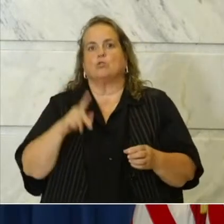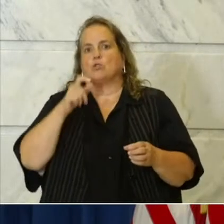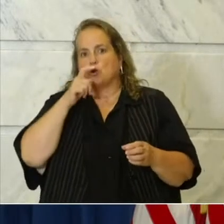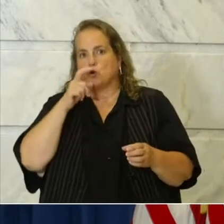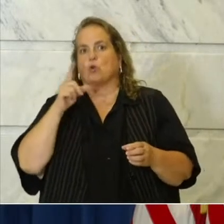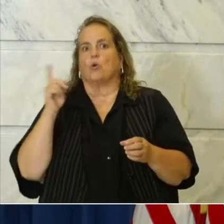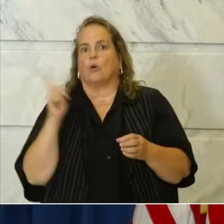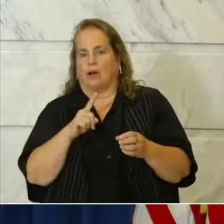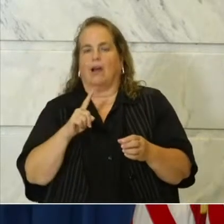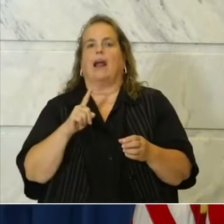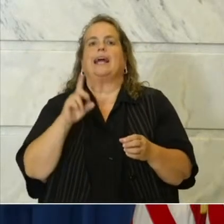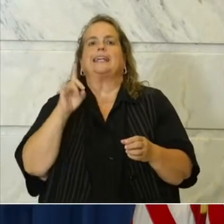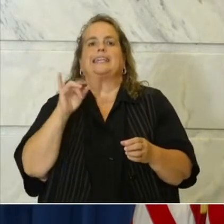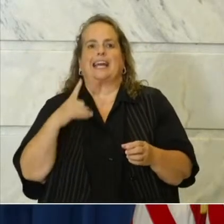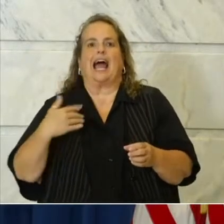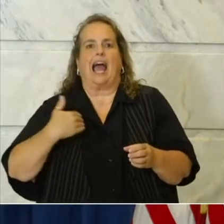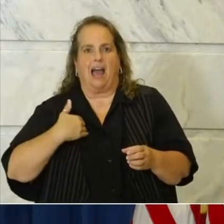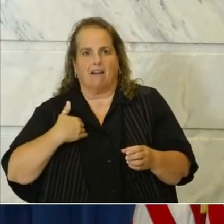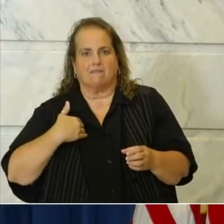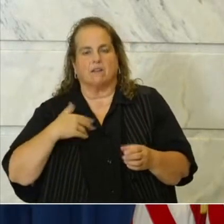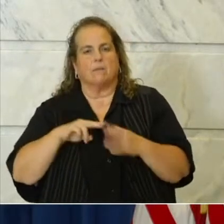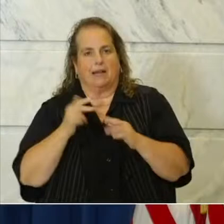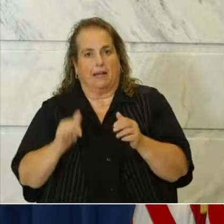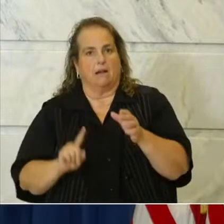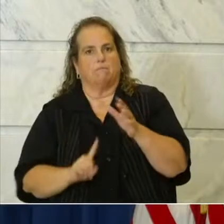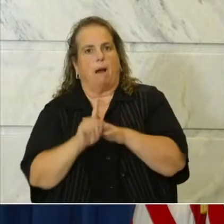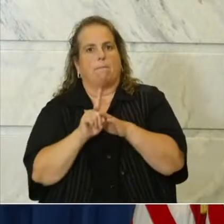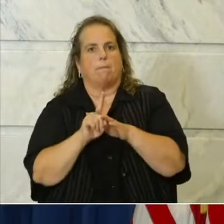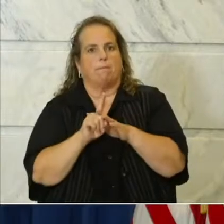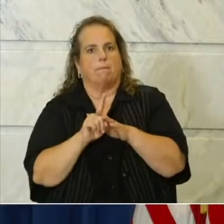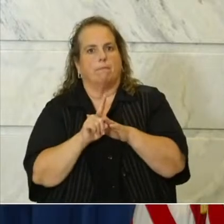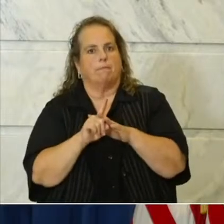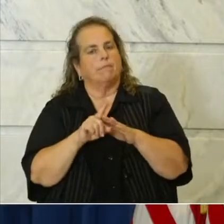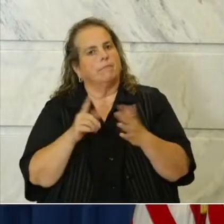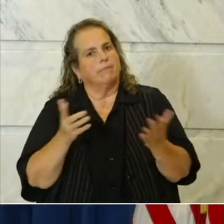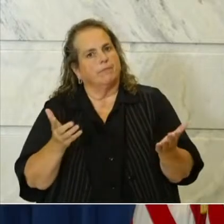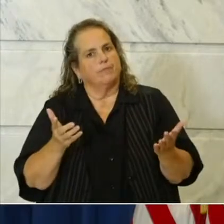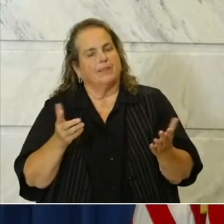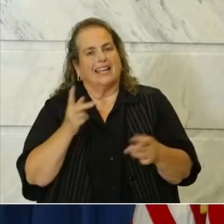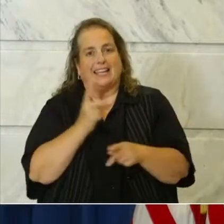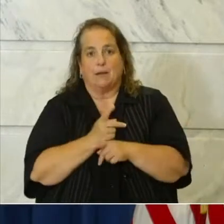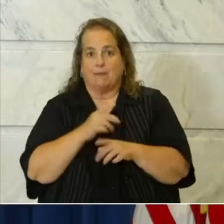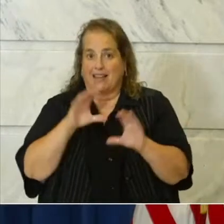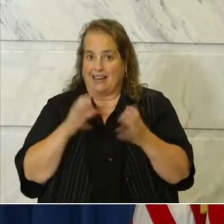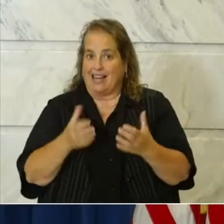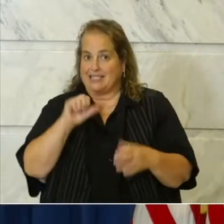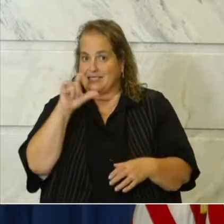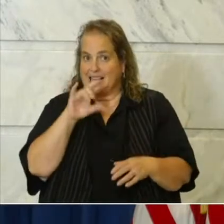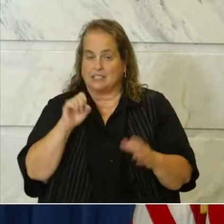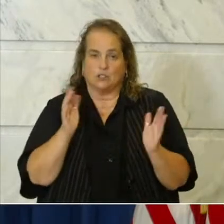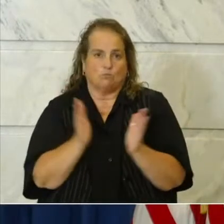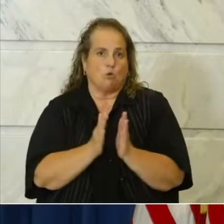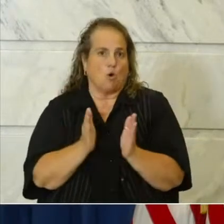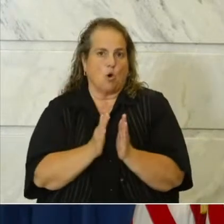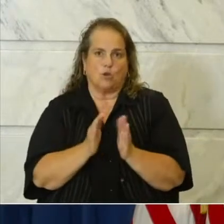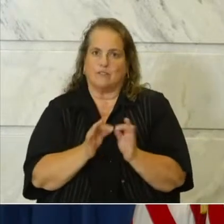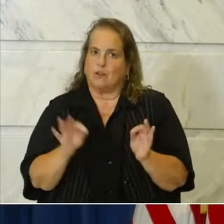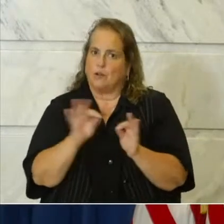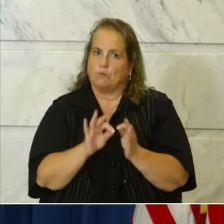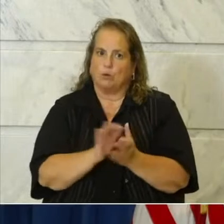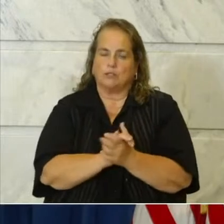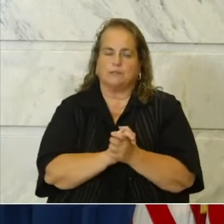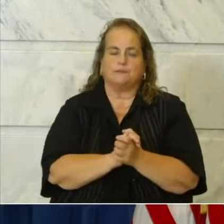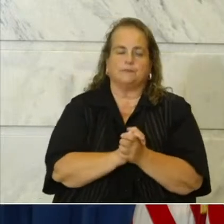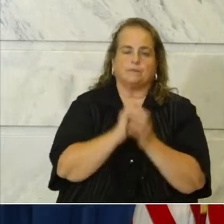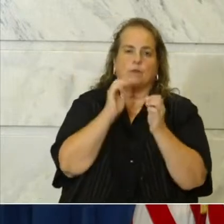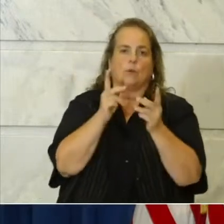that it can pop up anywhere and doing the right things. And I think keeping that class size small is really important. All